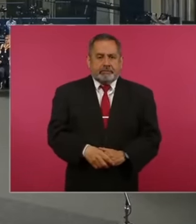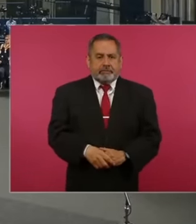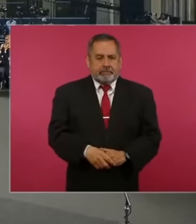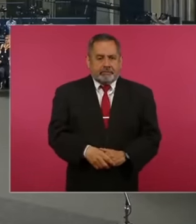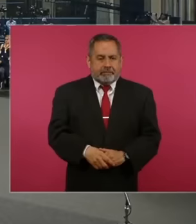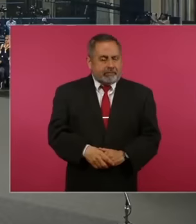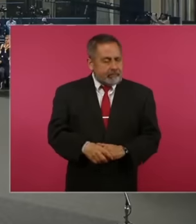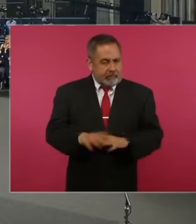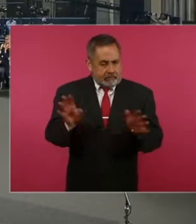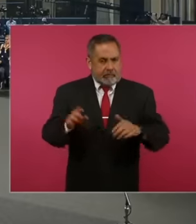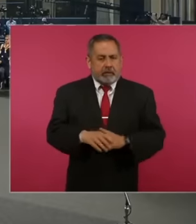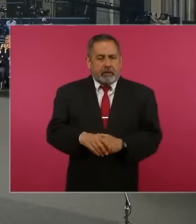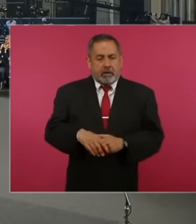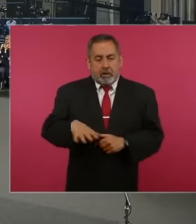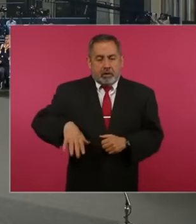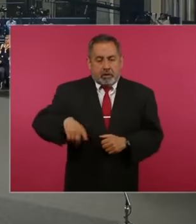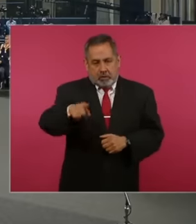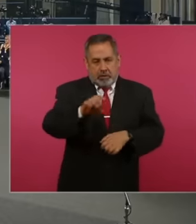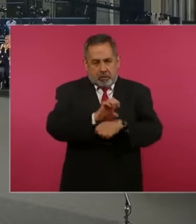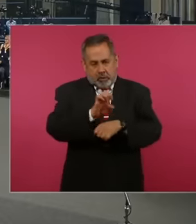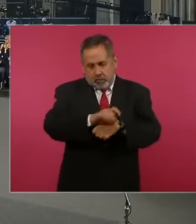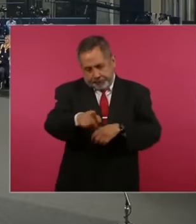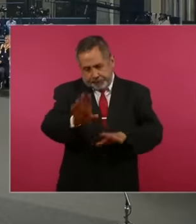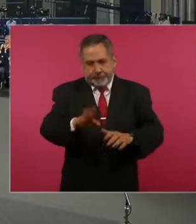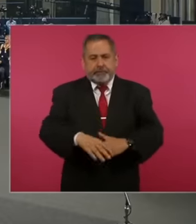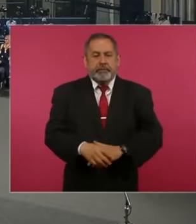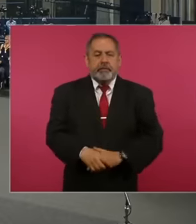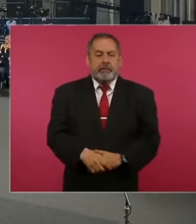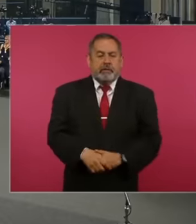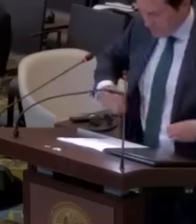Pero bueno, por lo de Ecuador. Lo de Ecuador.